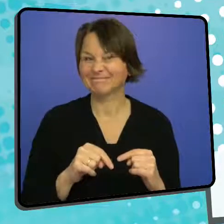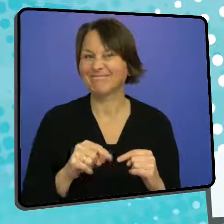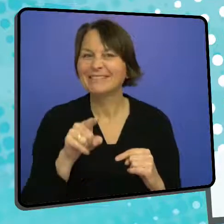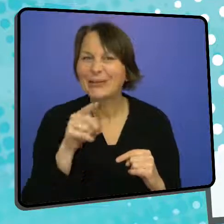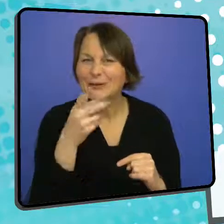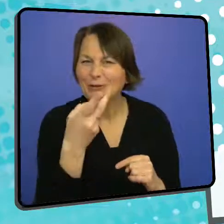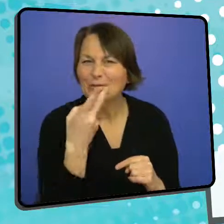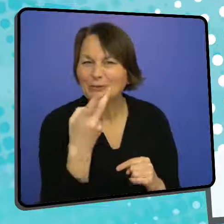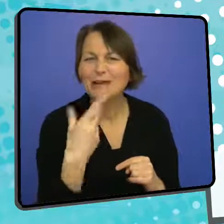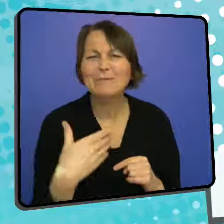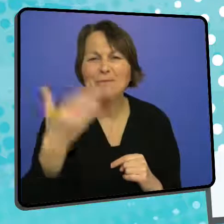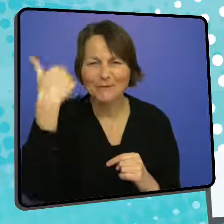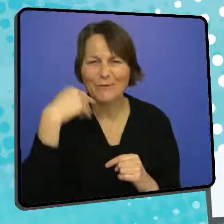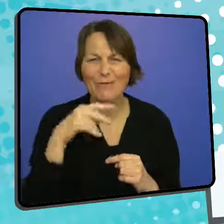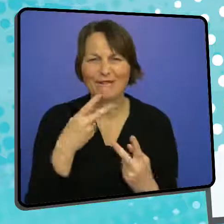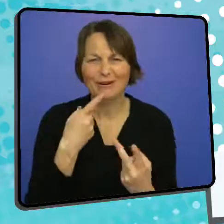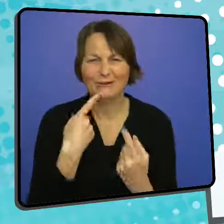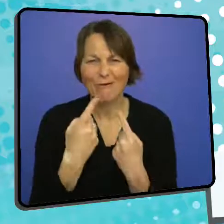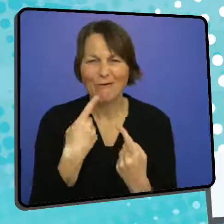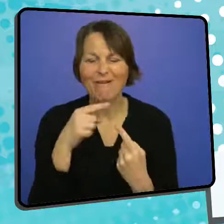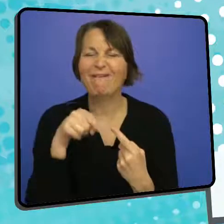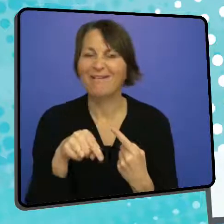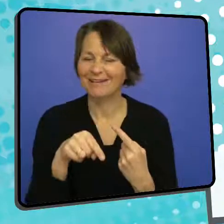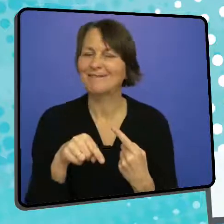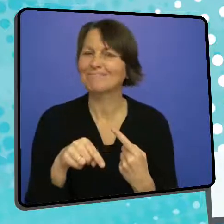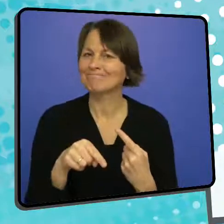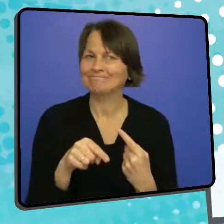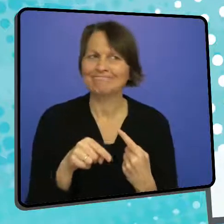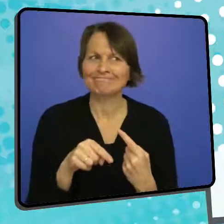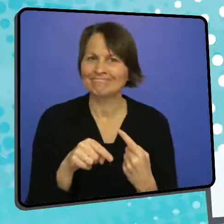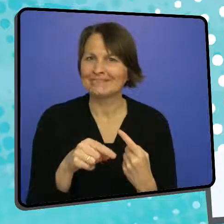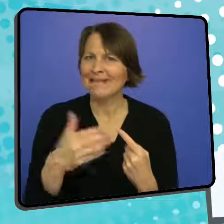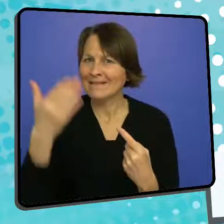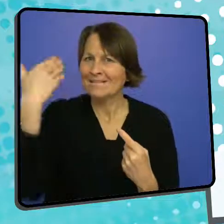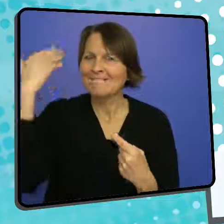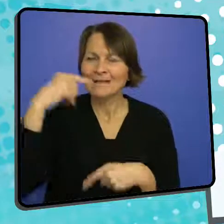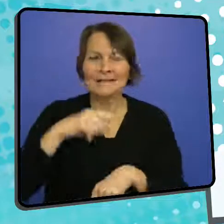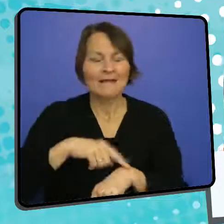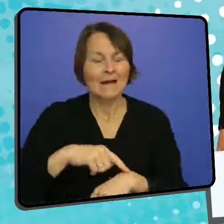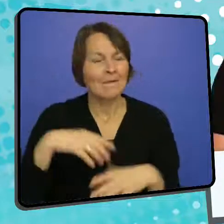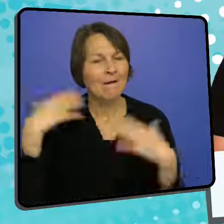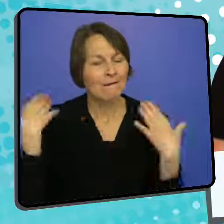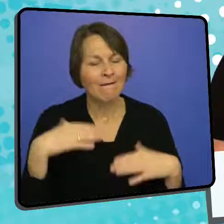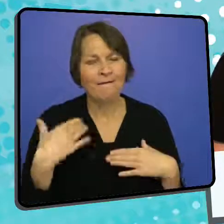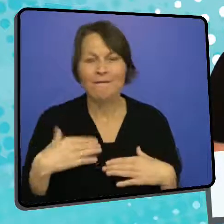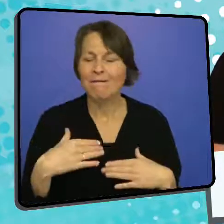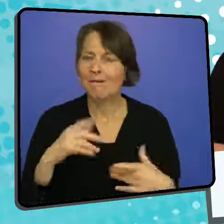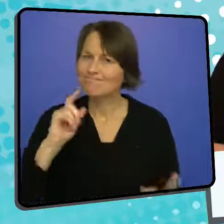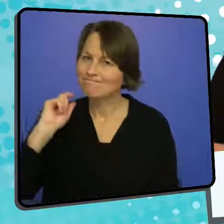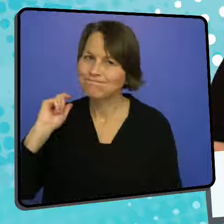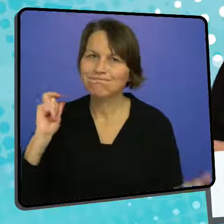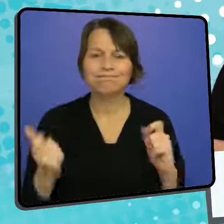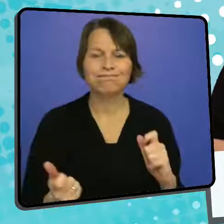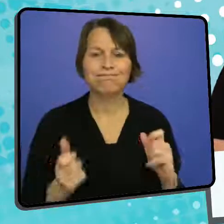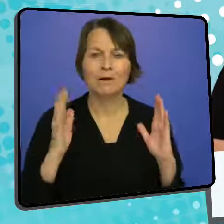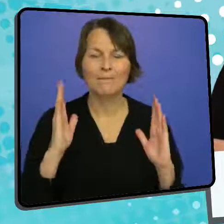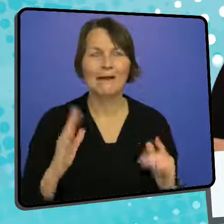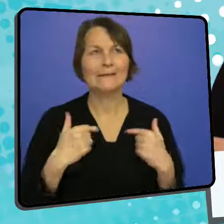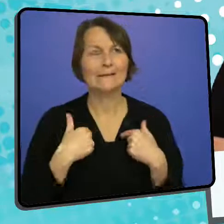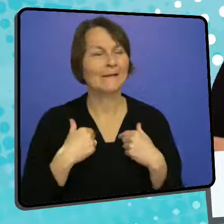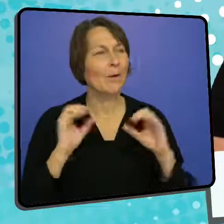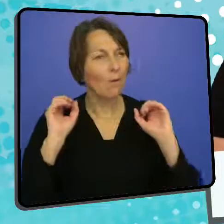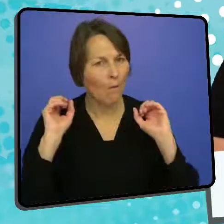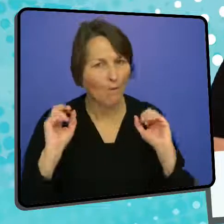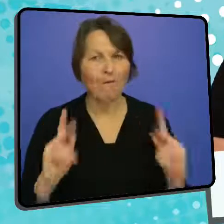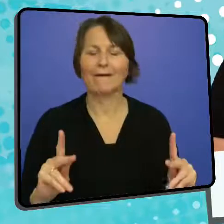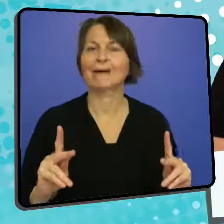day, where, like, as you said, it was a really hard, like, jump to kind of have to take and say, okay,